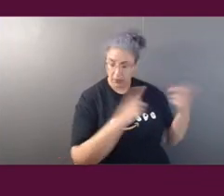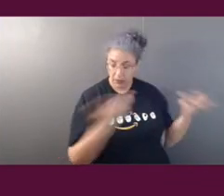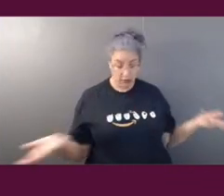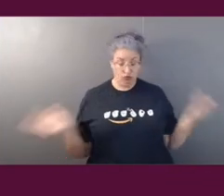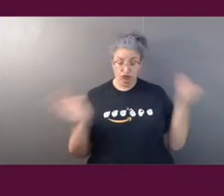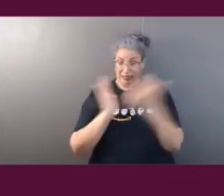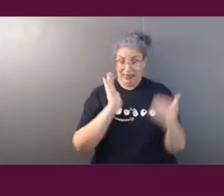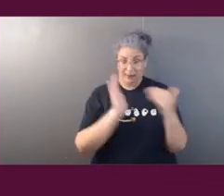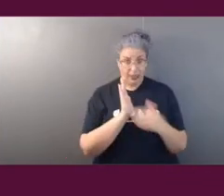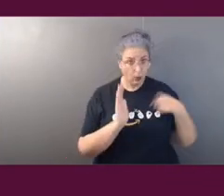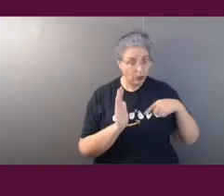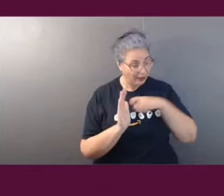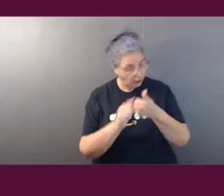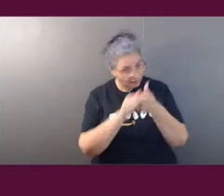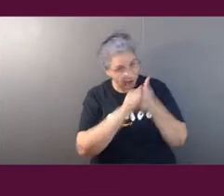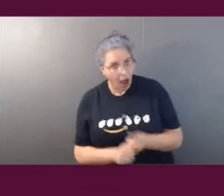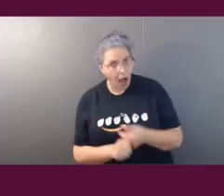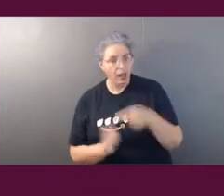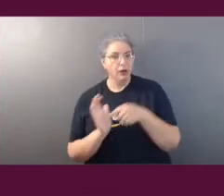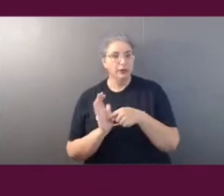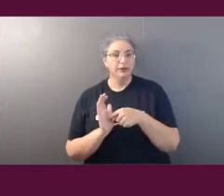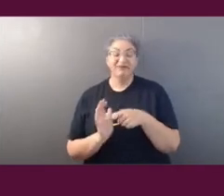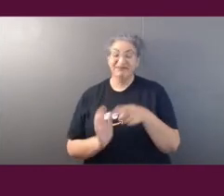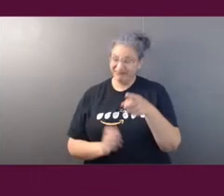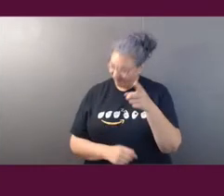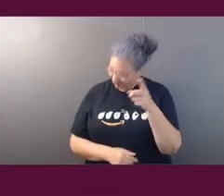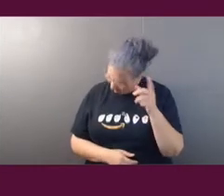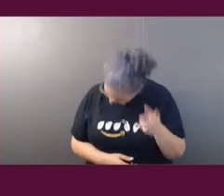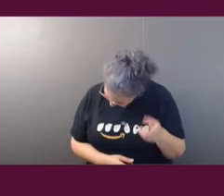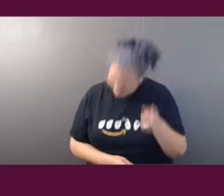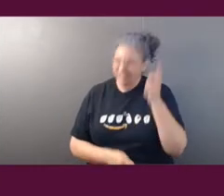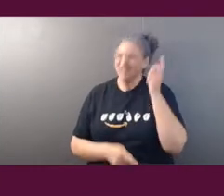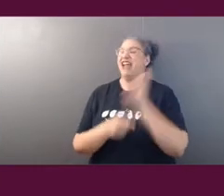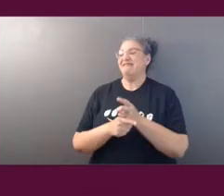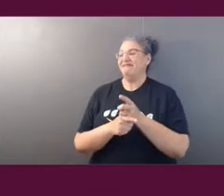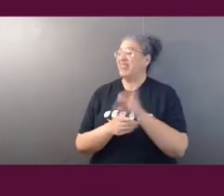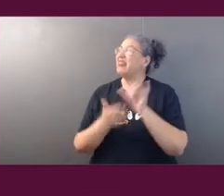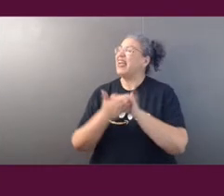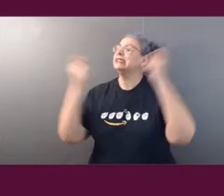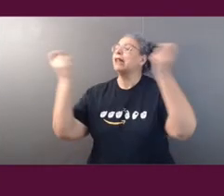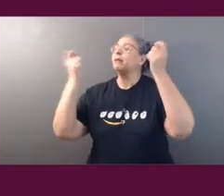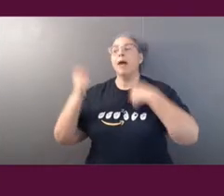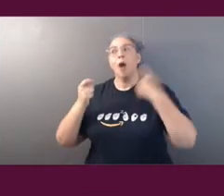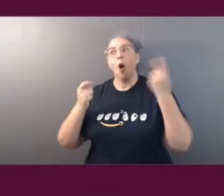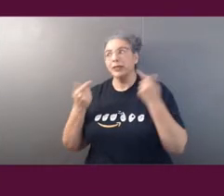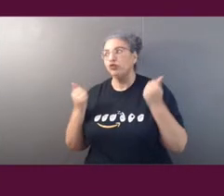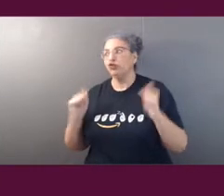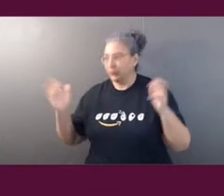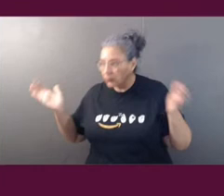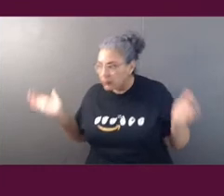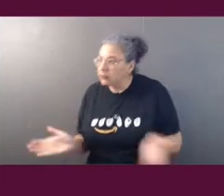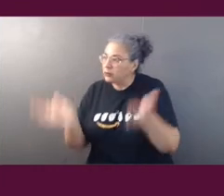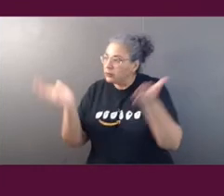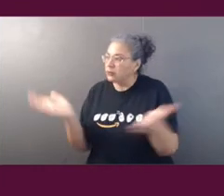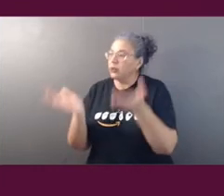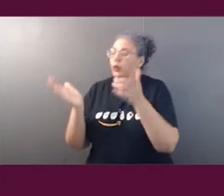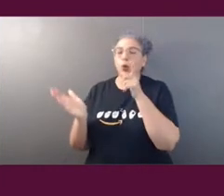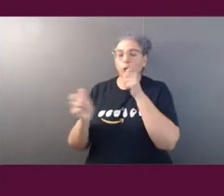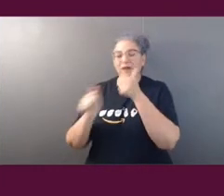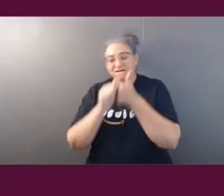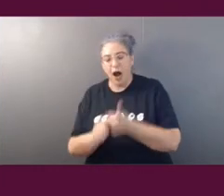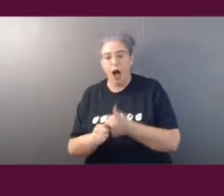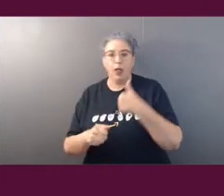to just go ahead and do it. Like, and that's so brilliant too. The celebration is what I'm always trying to encourage my followers to